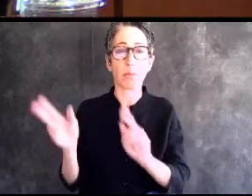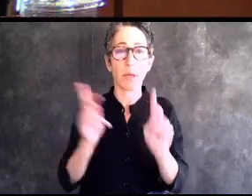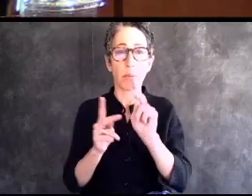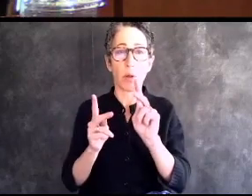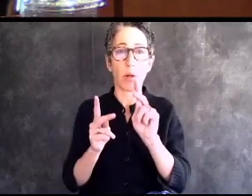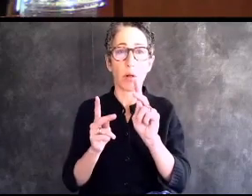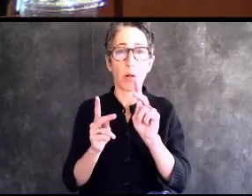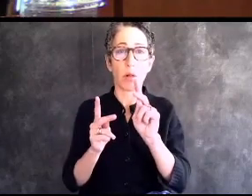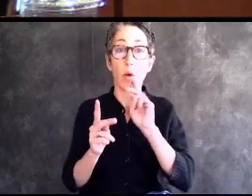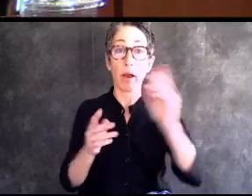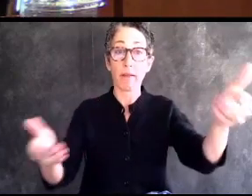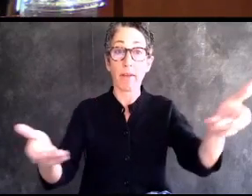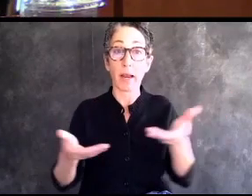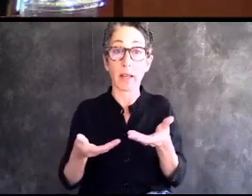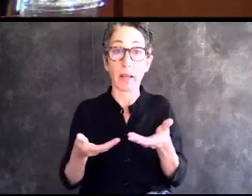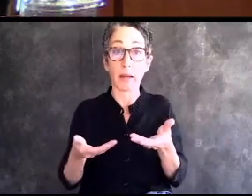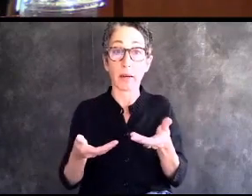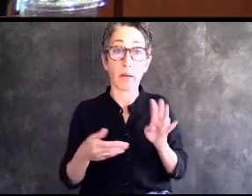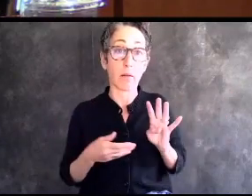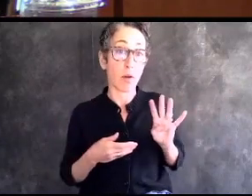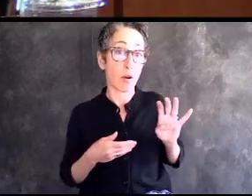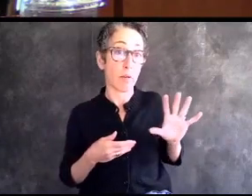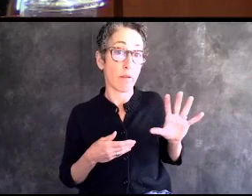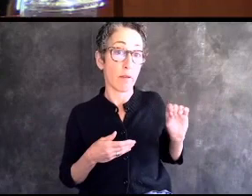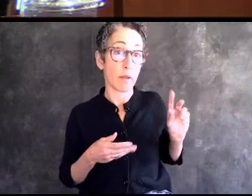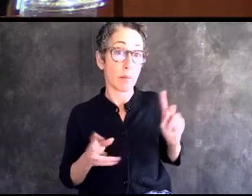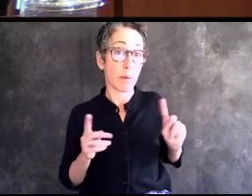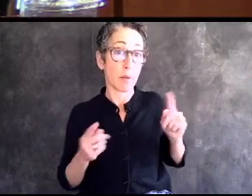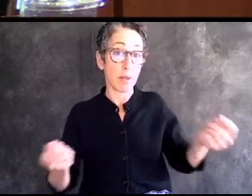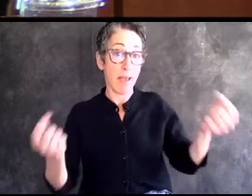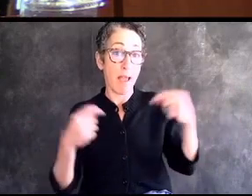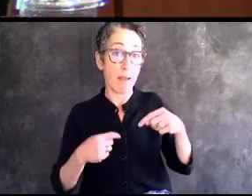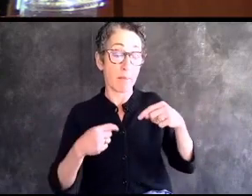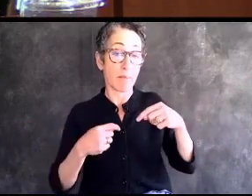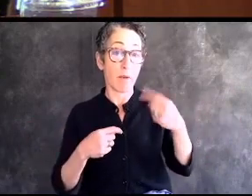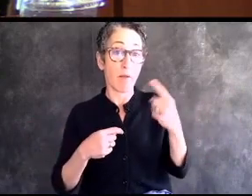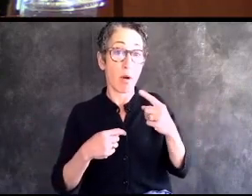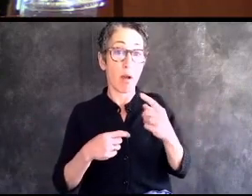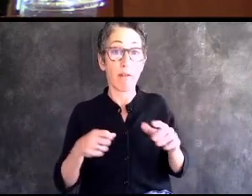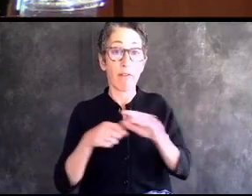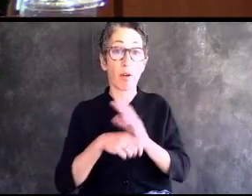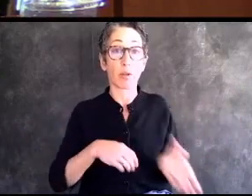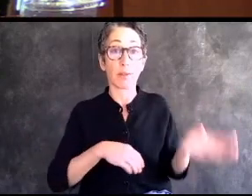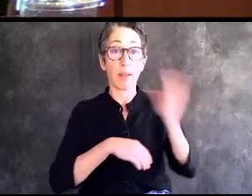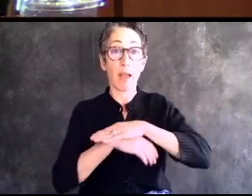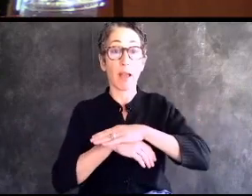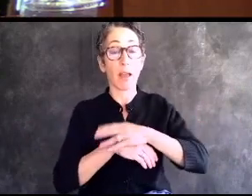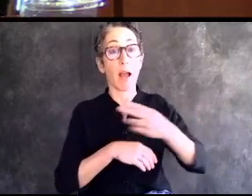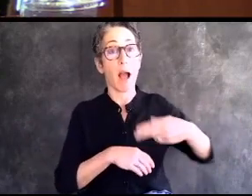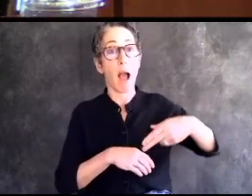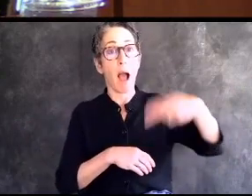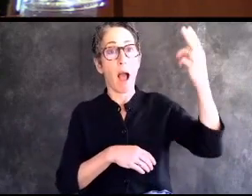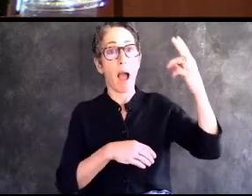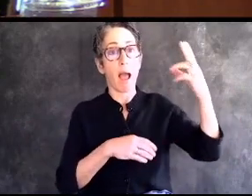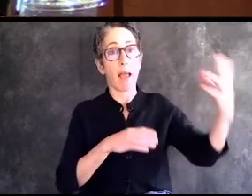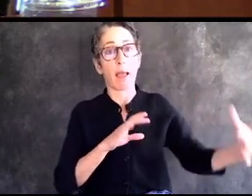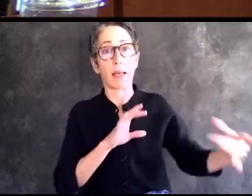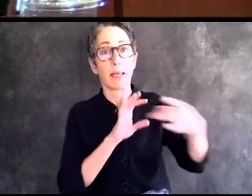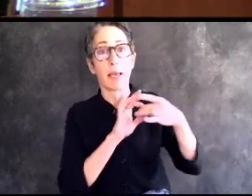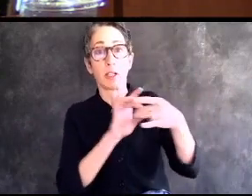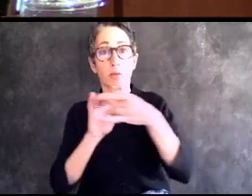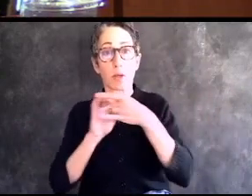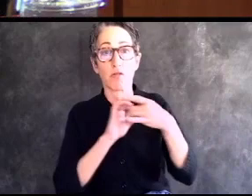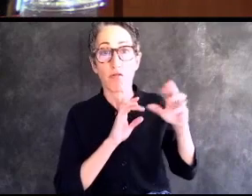which 450 attended this entire day, which is very high engagement rate. People really want to talk about this. And with the help of